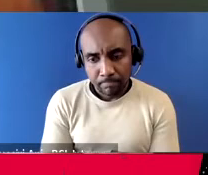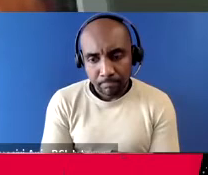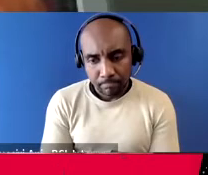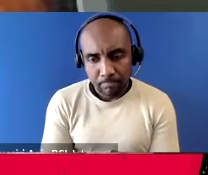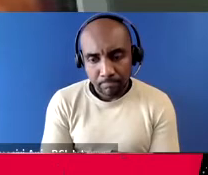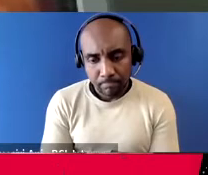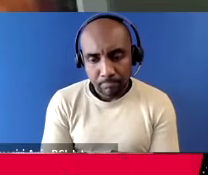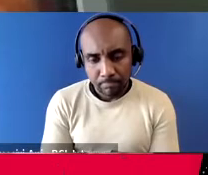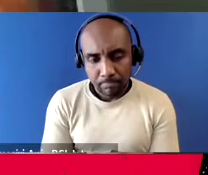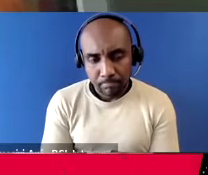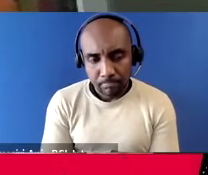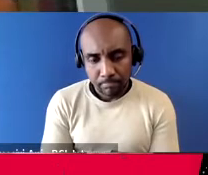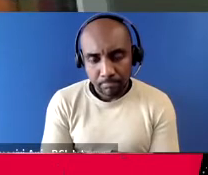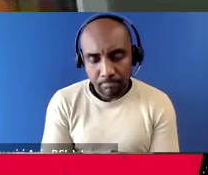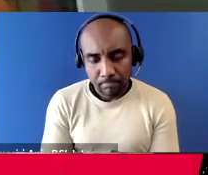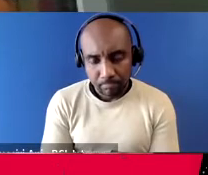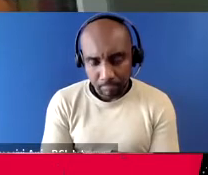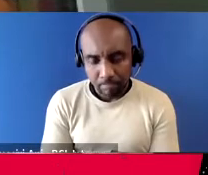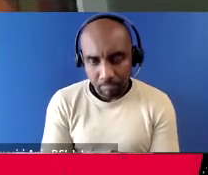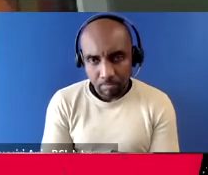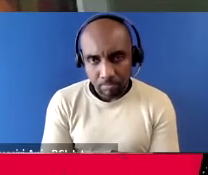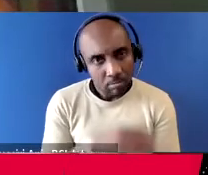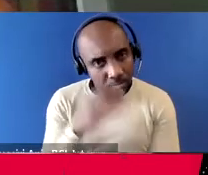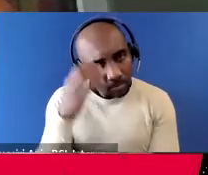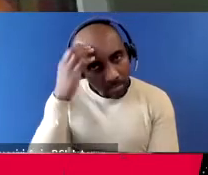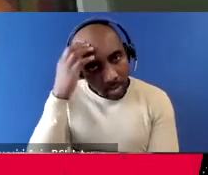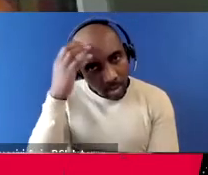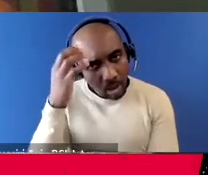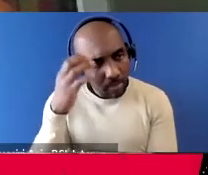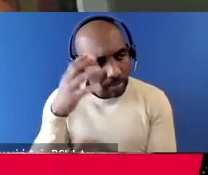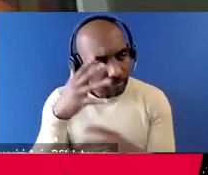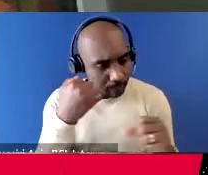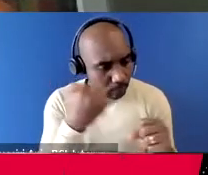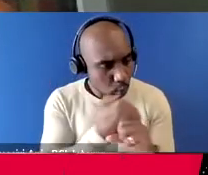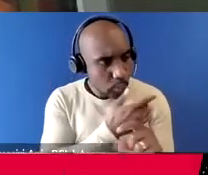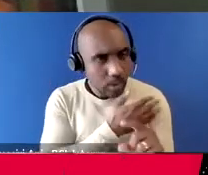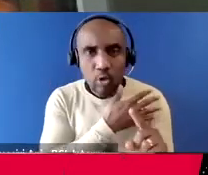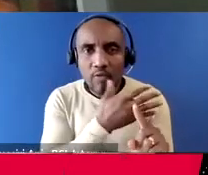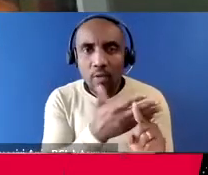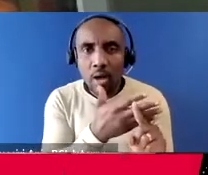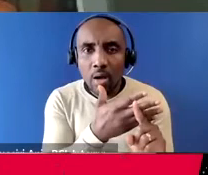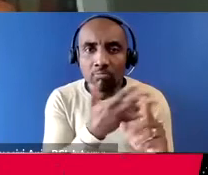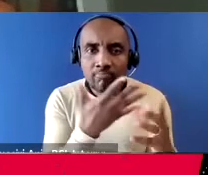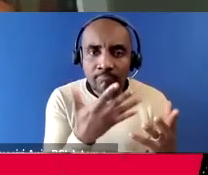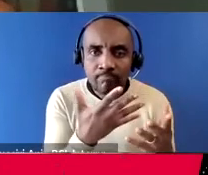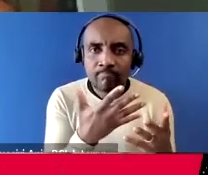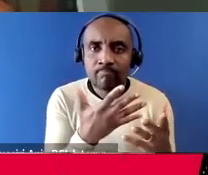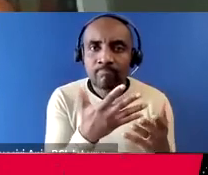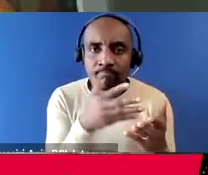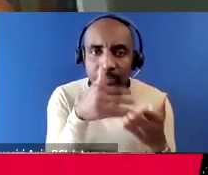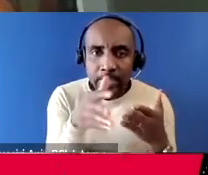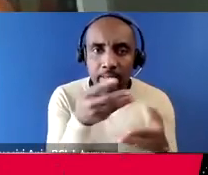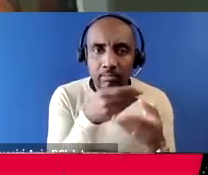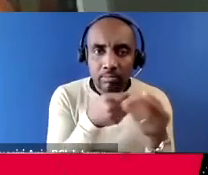looking beyond just what, you know, the government is doing or some of that messaging, and really thinking